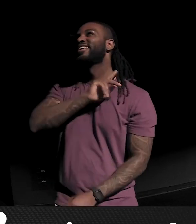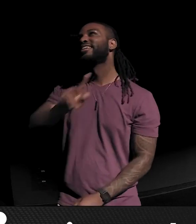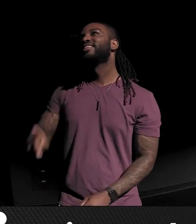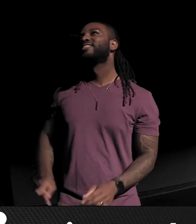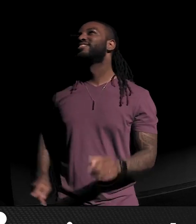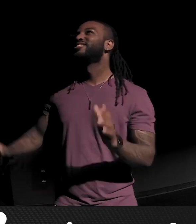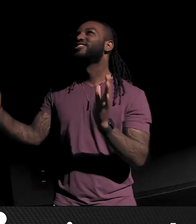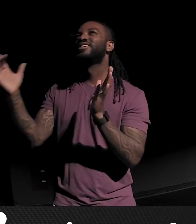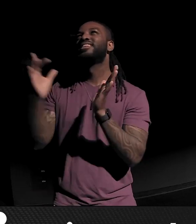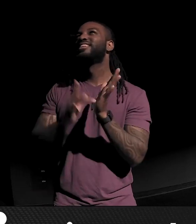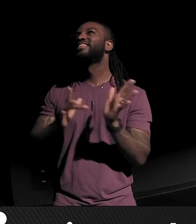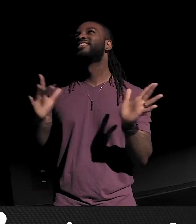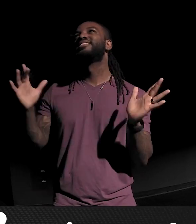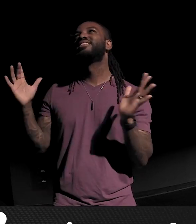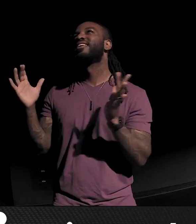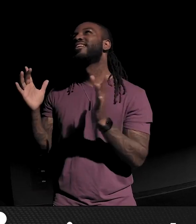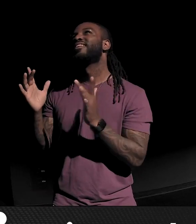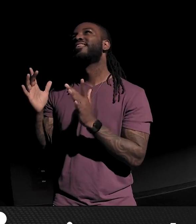King Jesus.